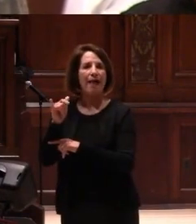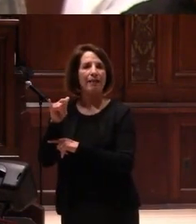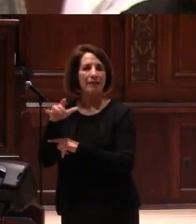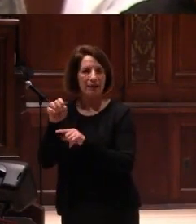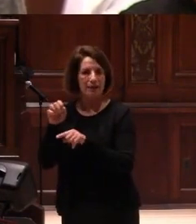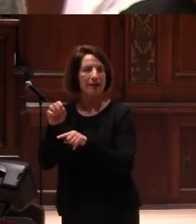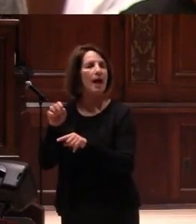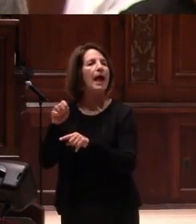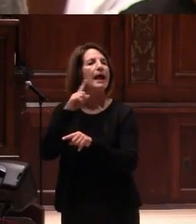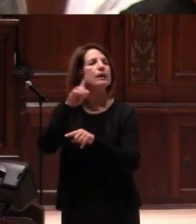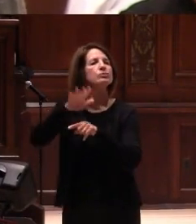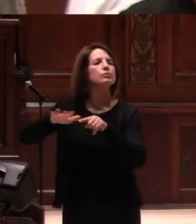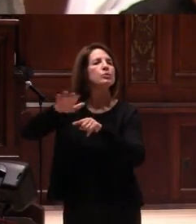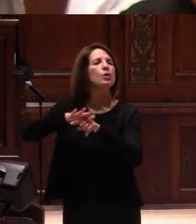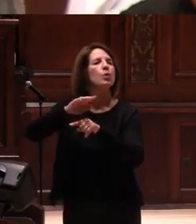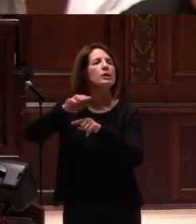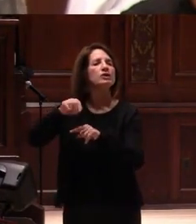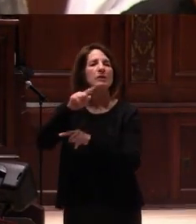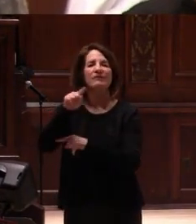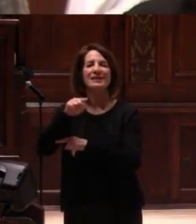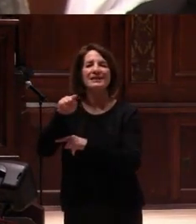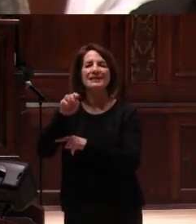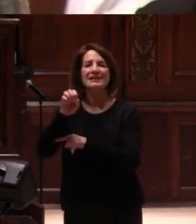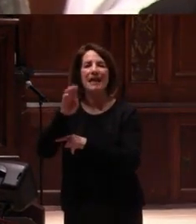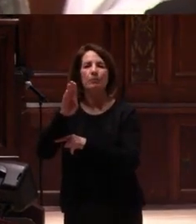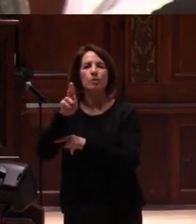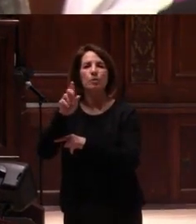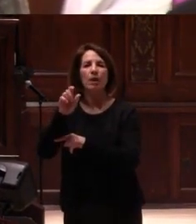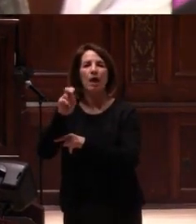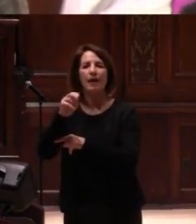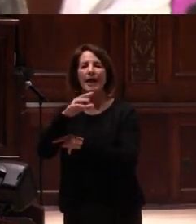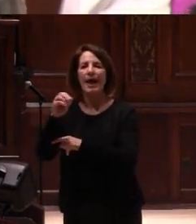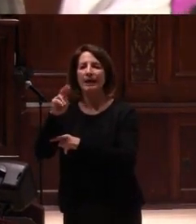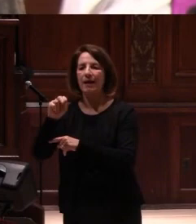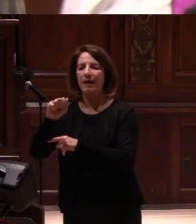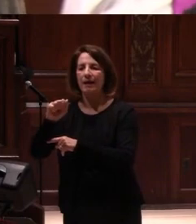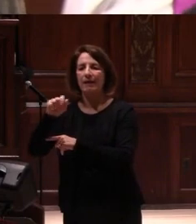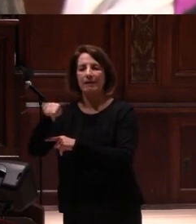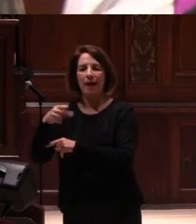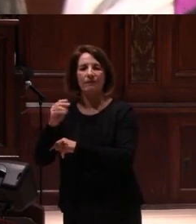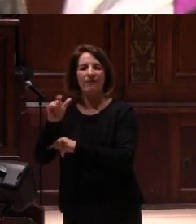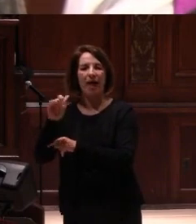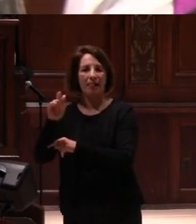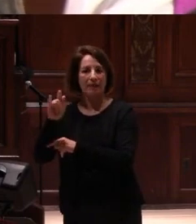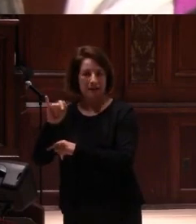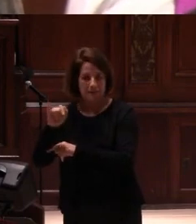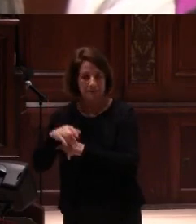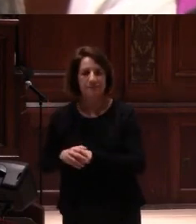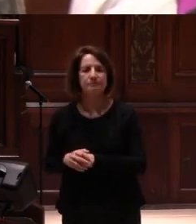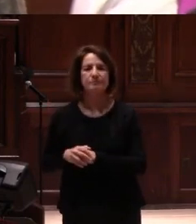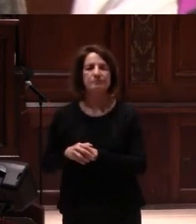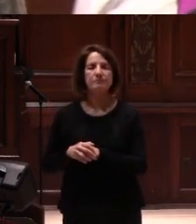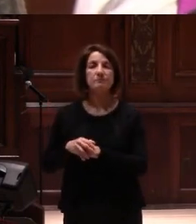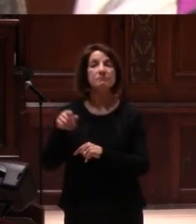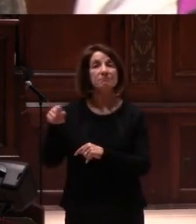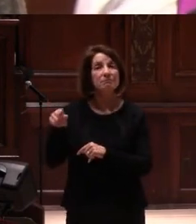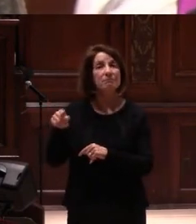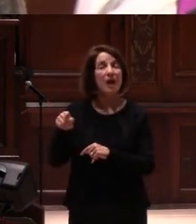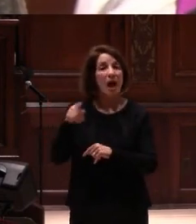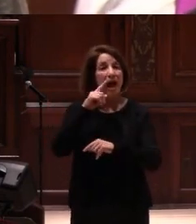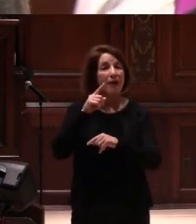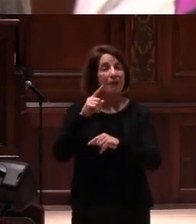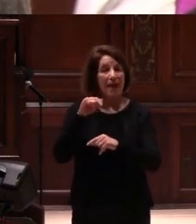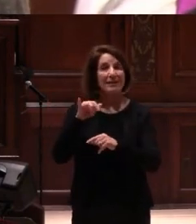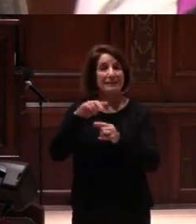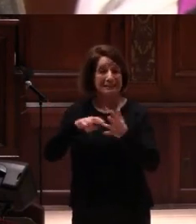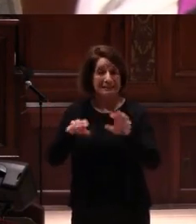in the region of Zebulun and Naphtali, that what had been said through Isaiah the prophet might be